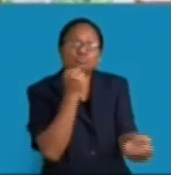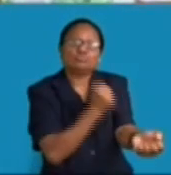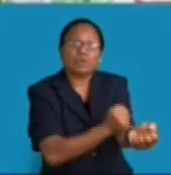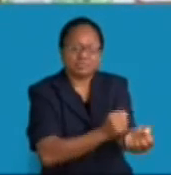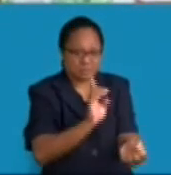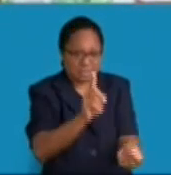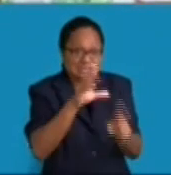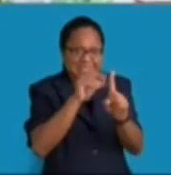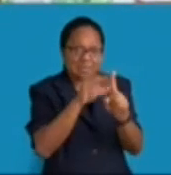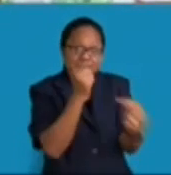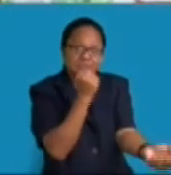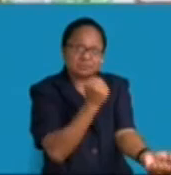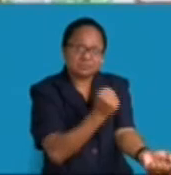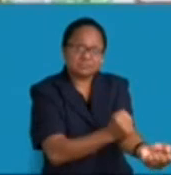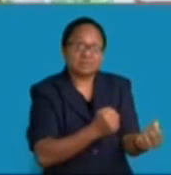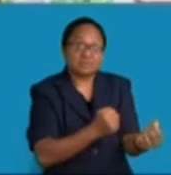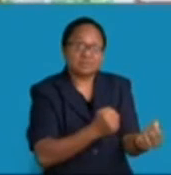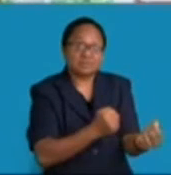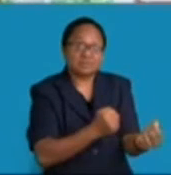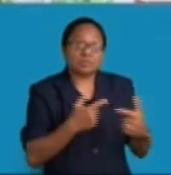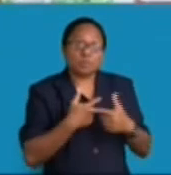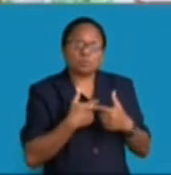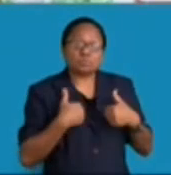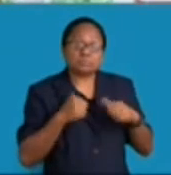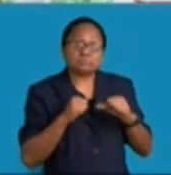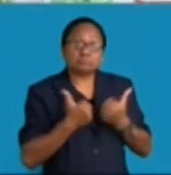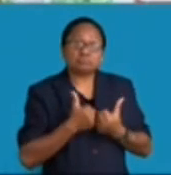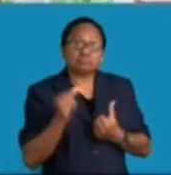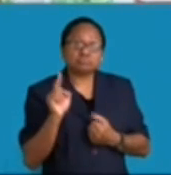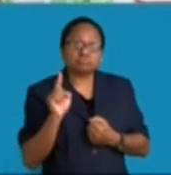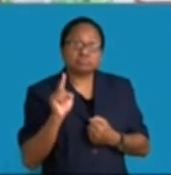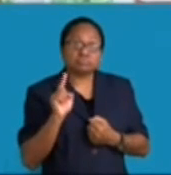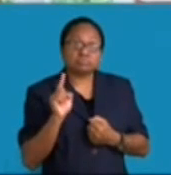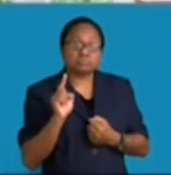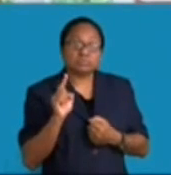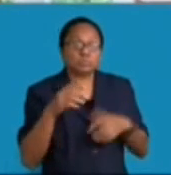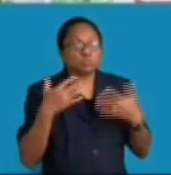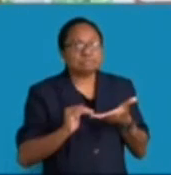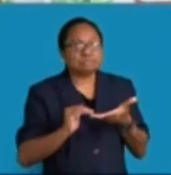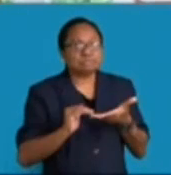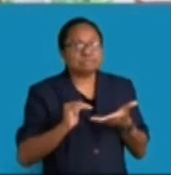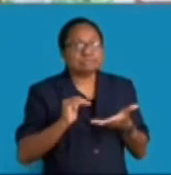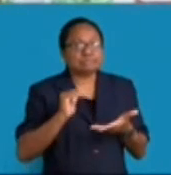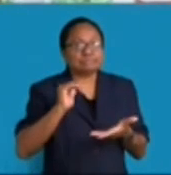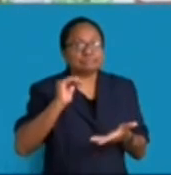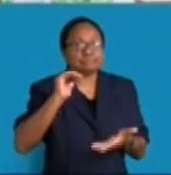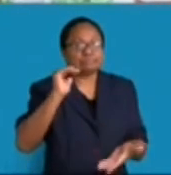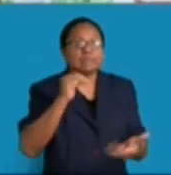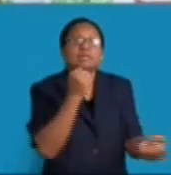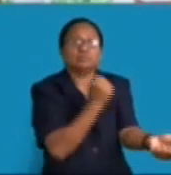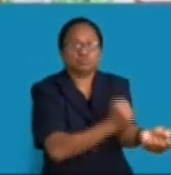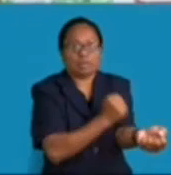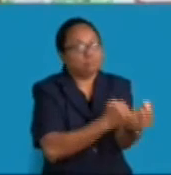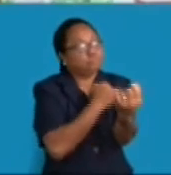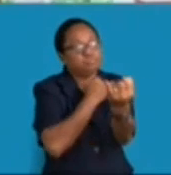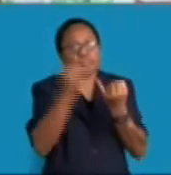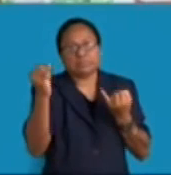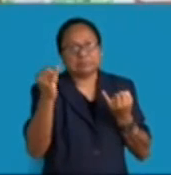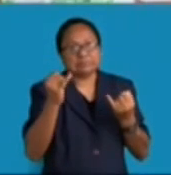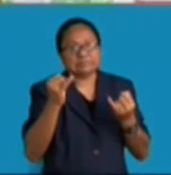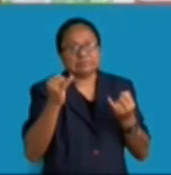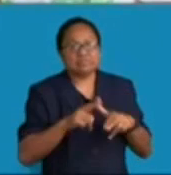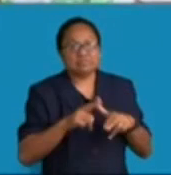drugs. Madam Speaker, we agree that there has been significant growth in the unlawful handling of drugs.